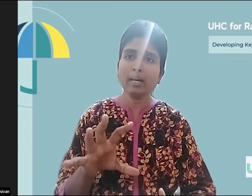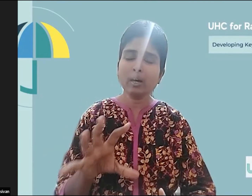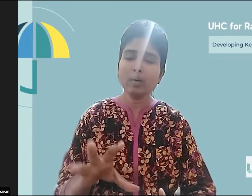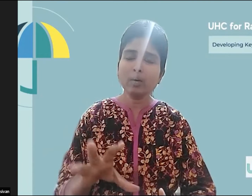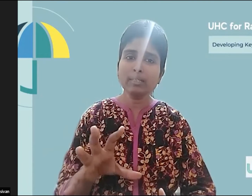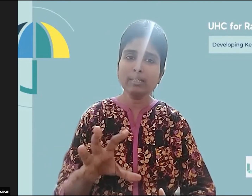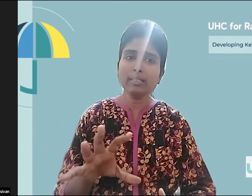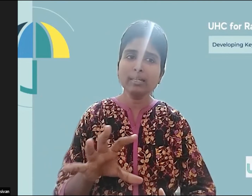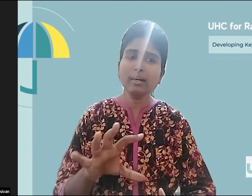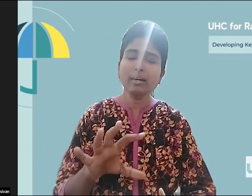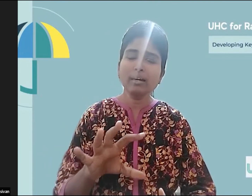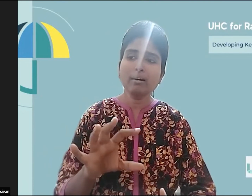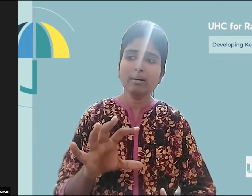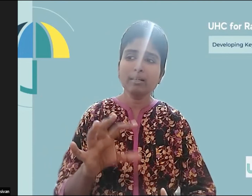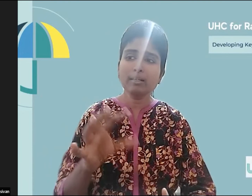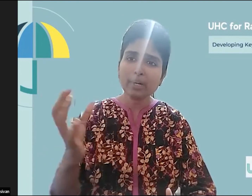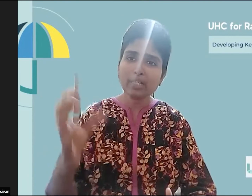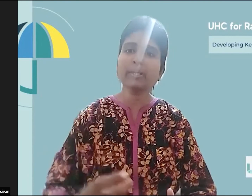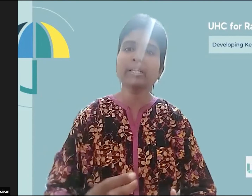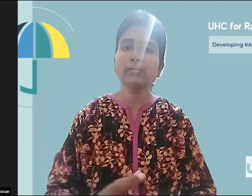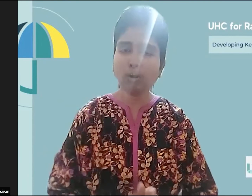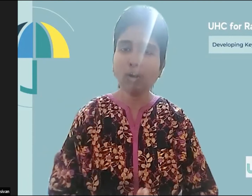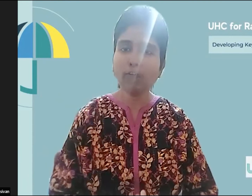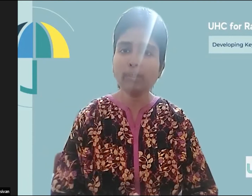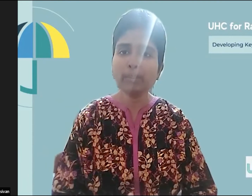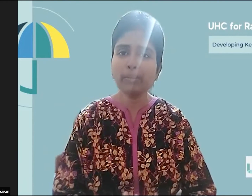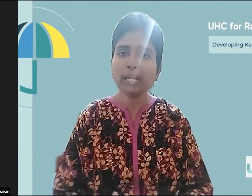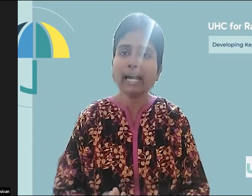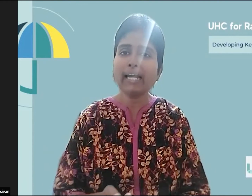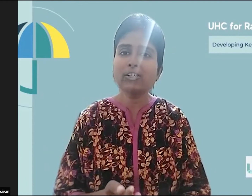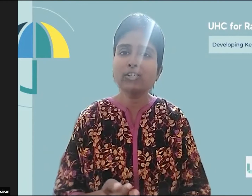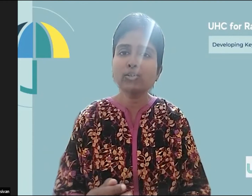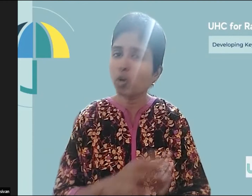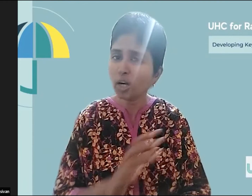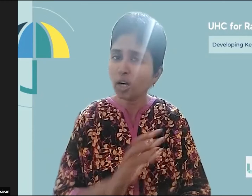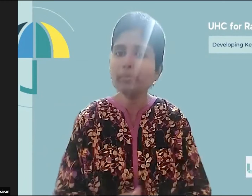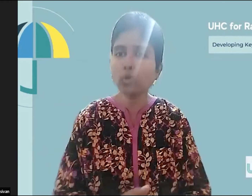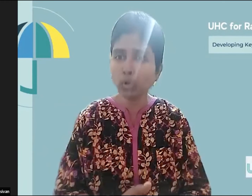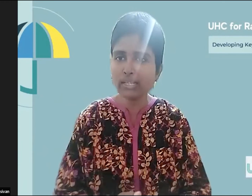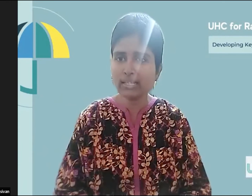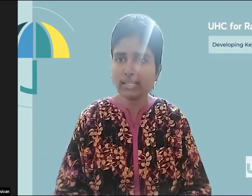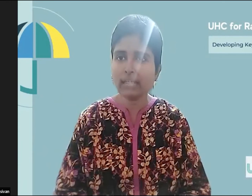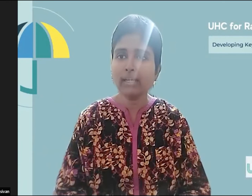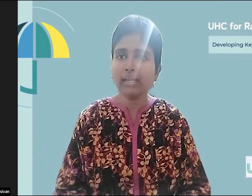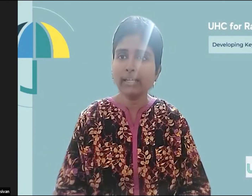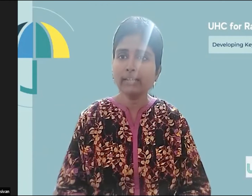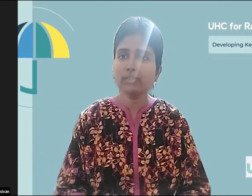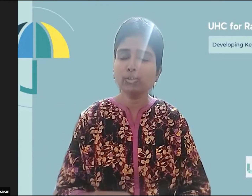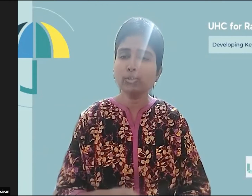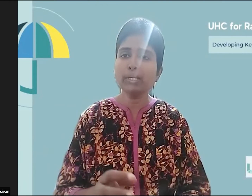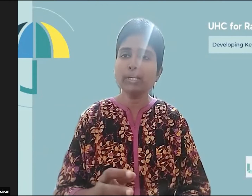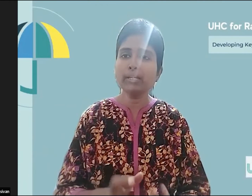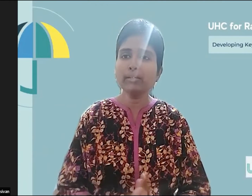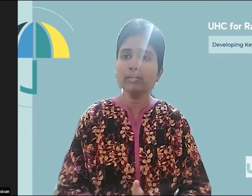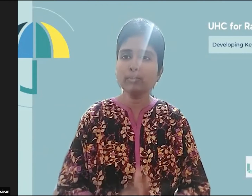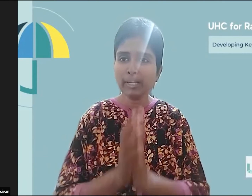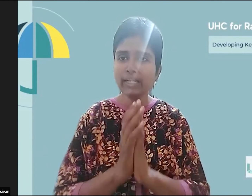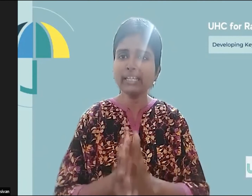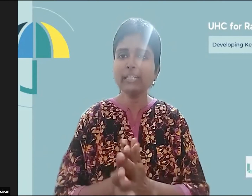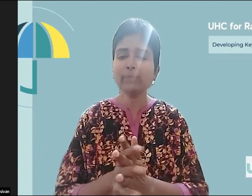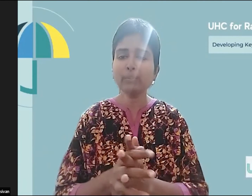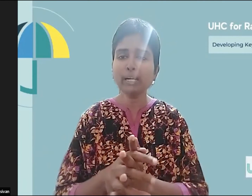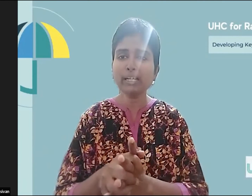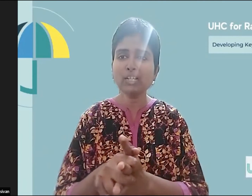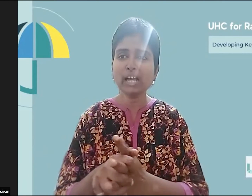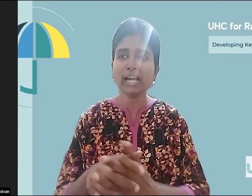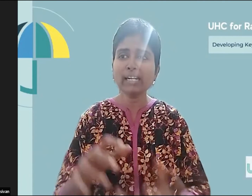woven around the perspectives of the people, and it should not be tokenistic. It should be, really